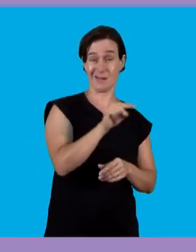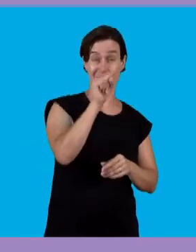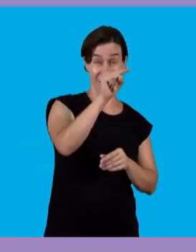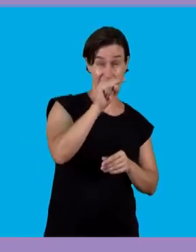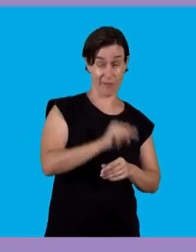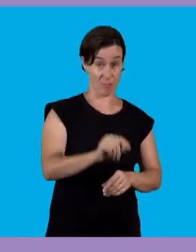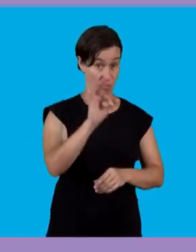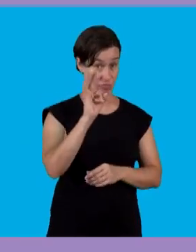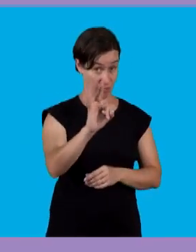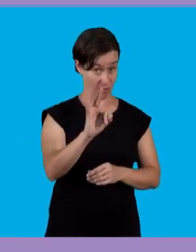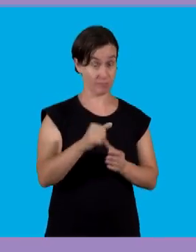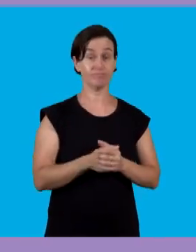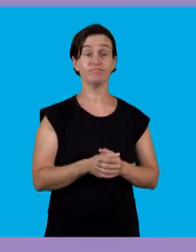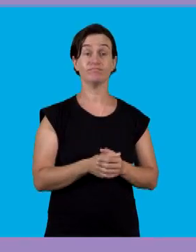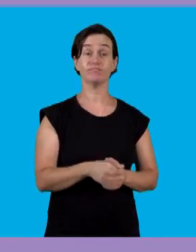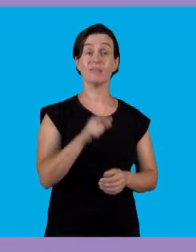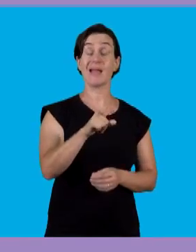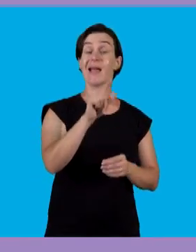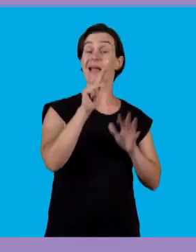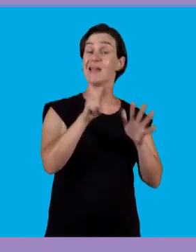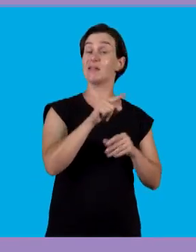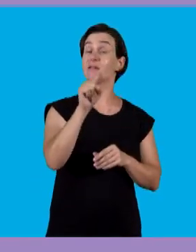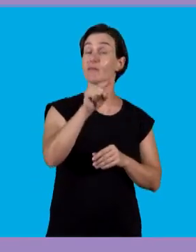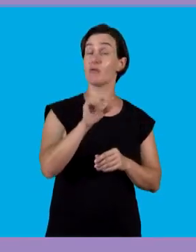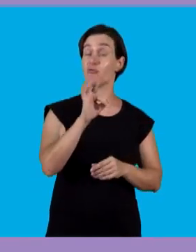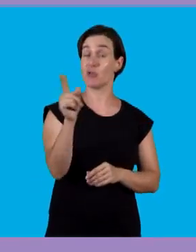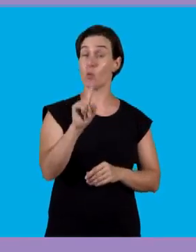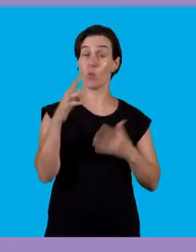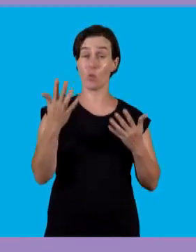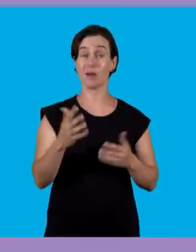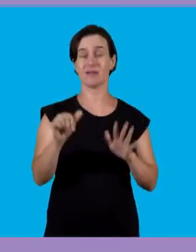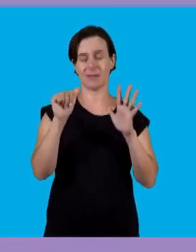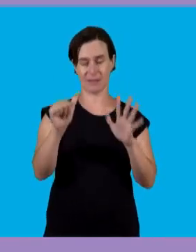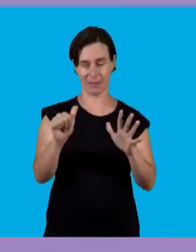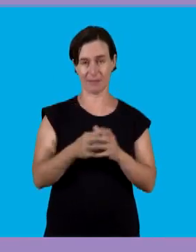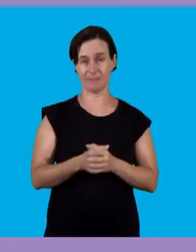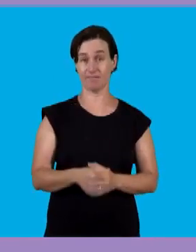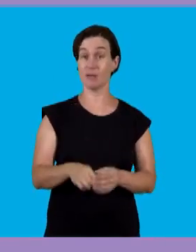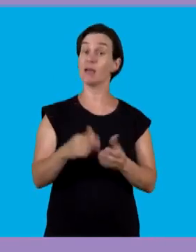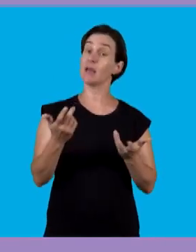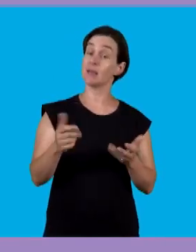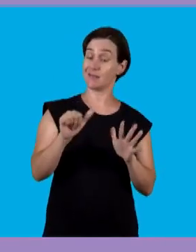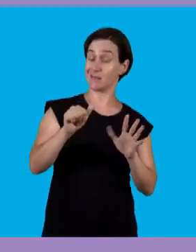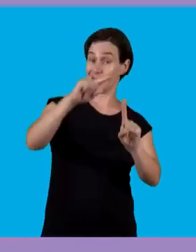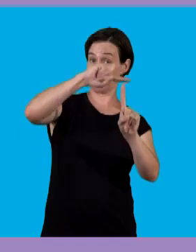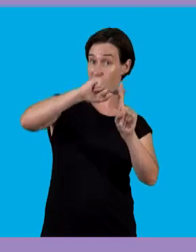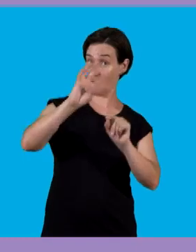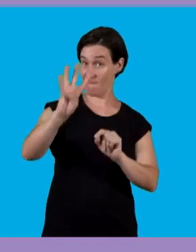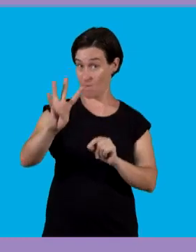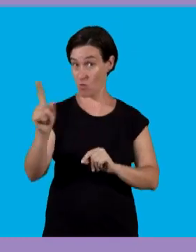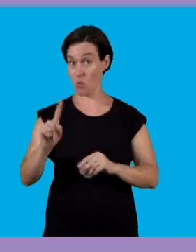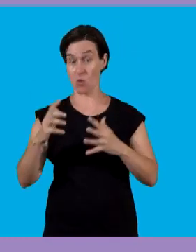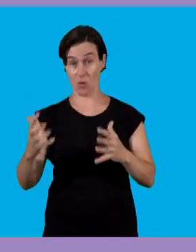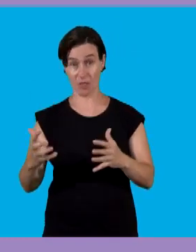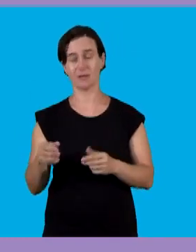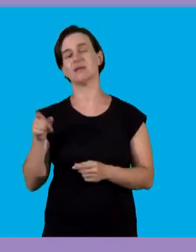18 divided by 3. Now 18 divided by 3, that is going to give us a 6. But when we add